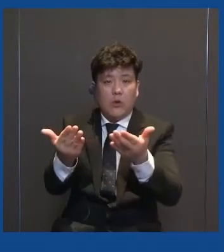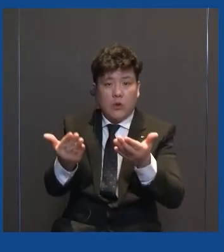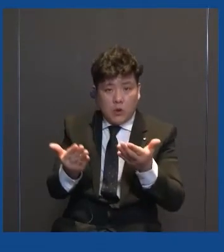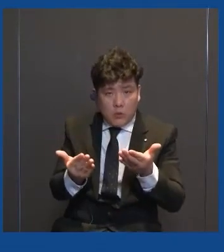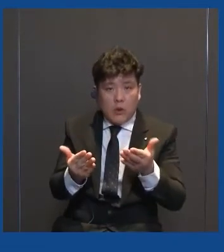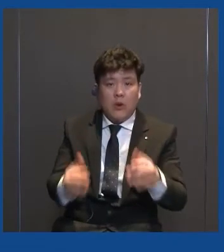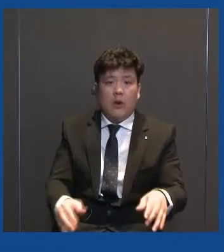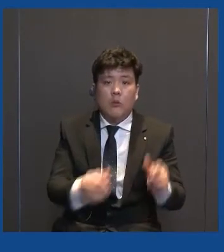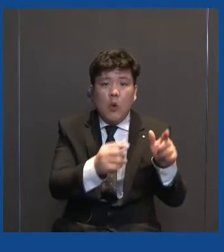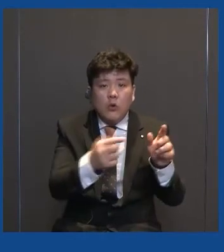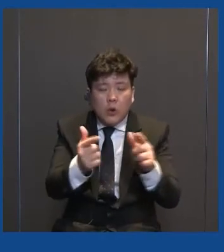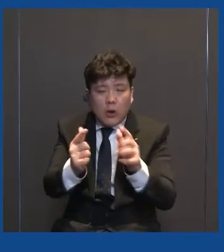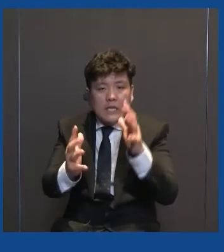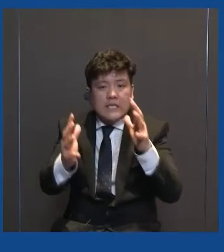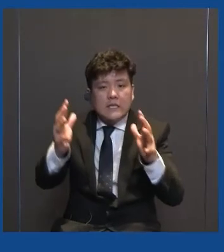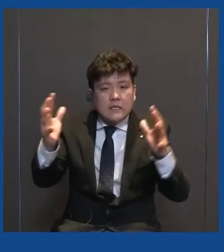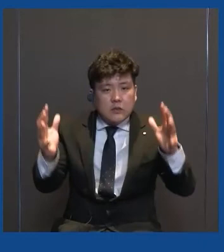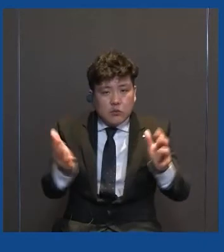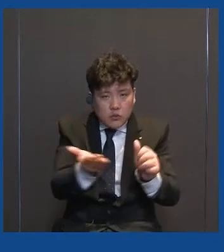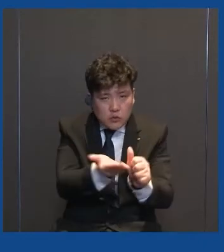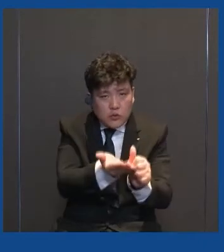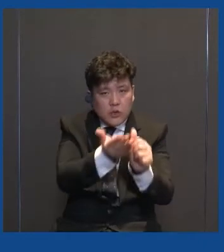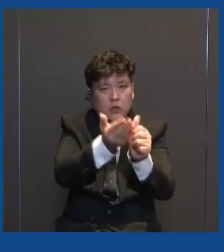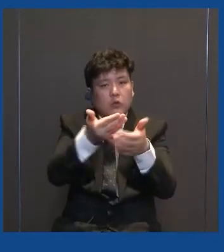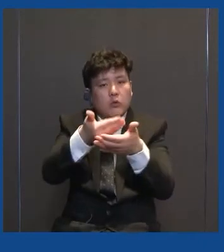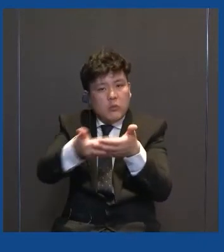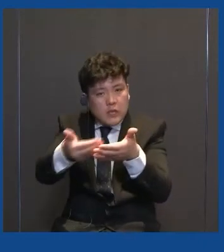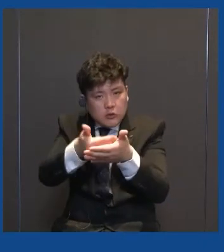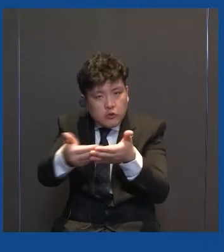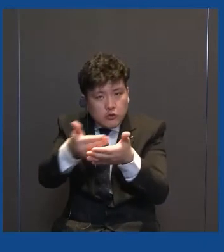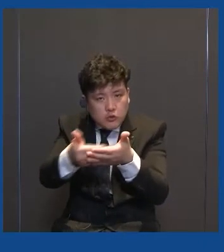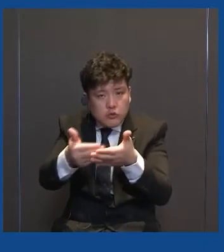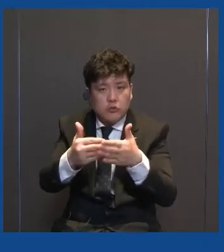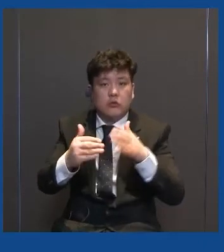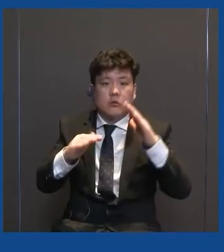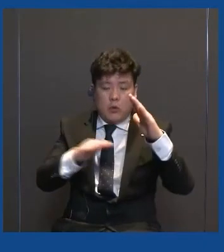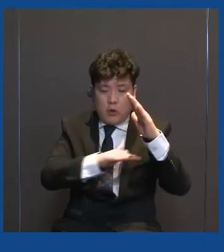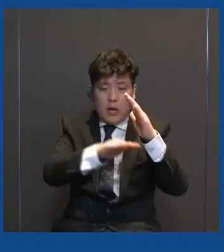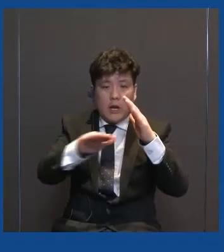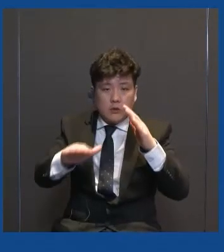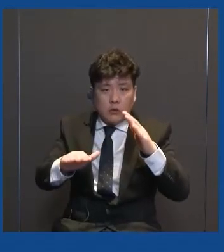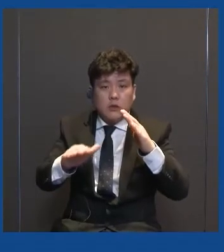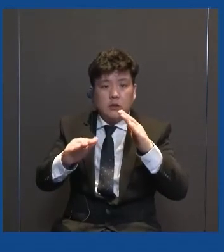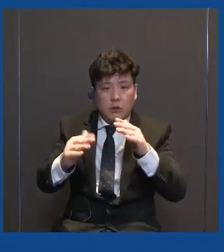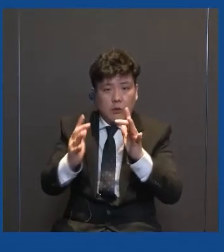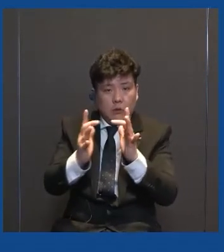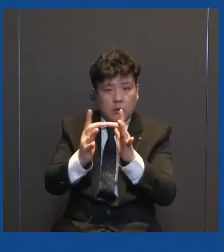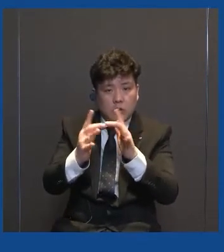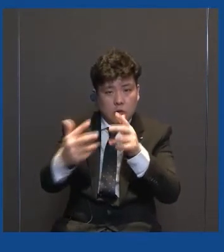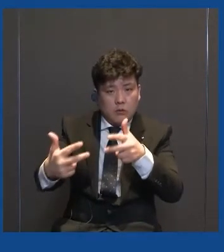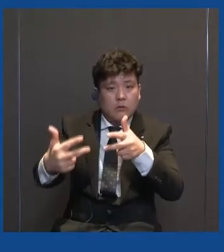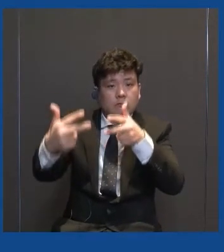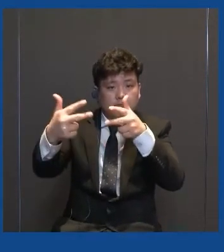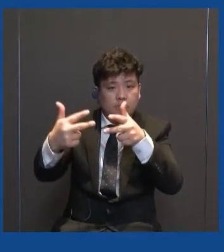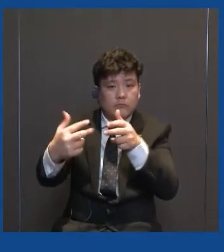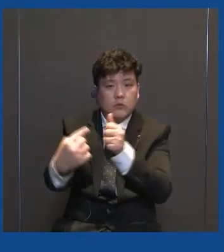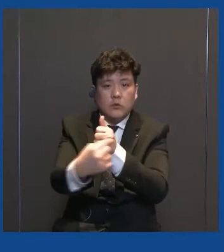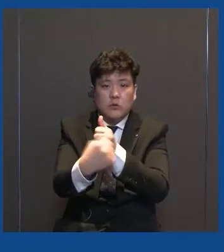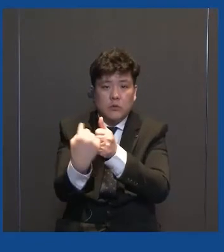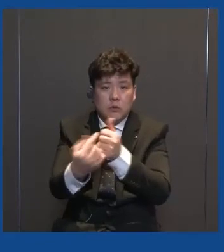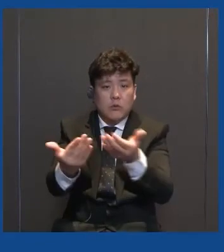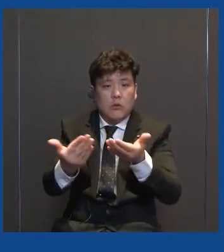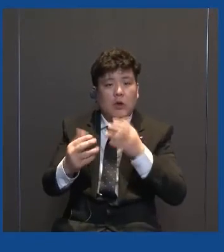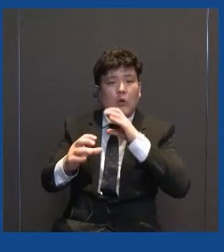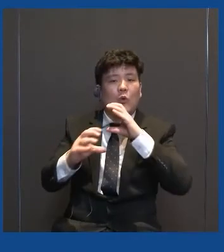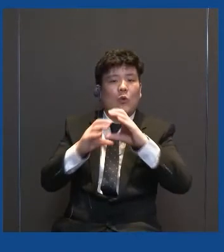I'm getting, for example, vegetable kits, art kits, various kits that I can use at home, and I